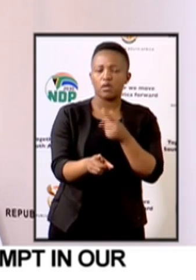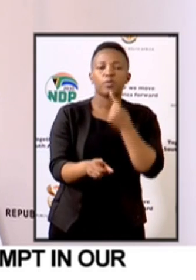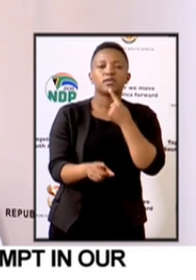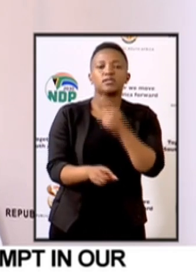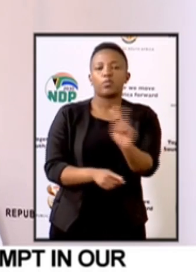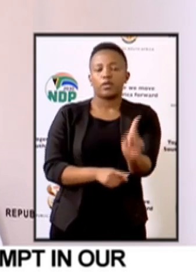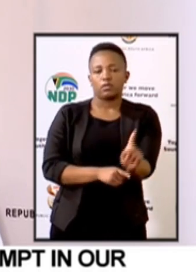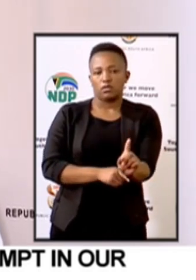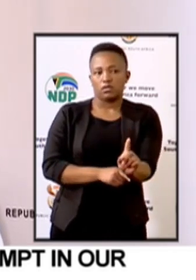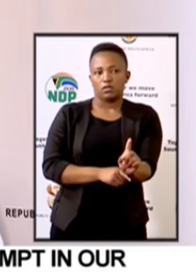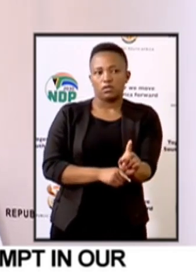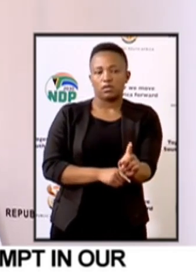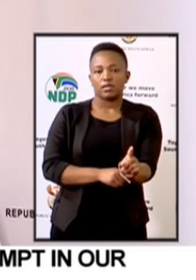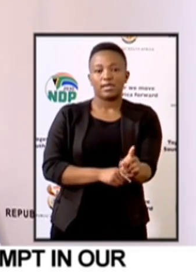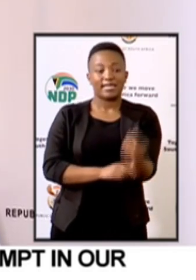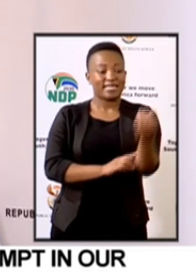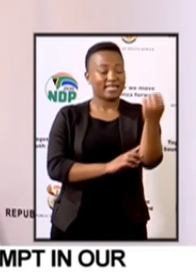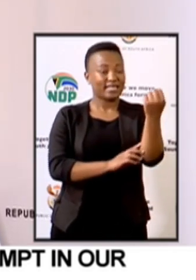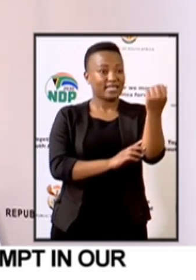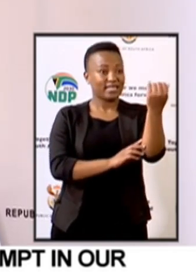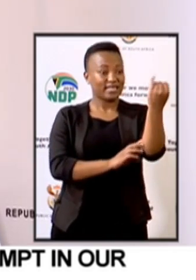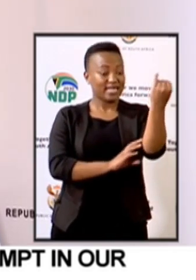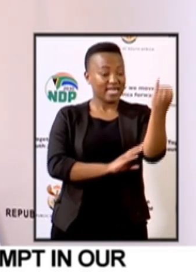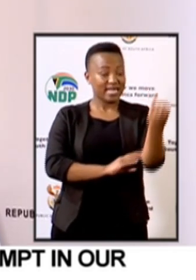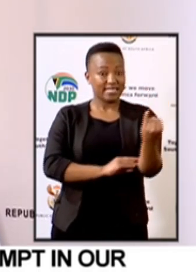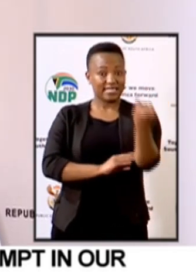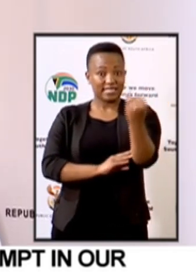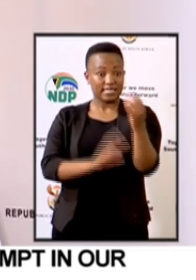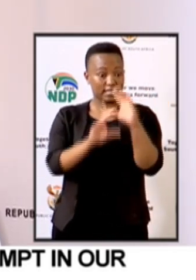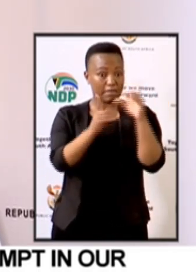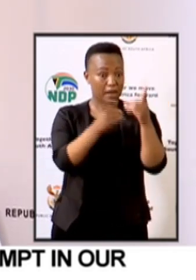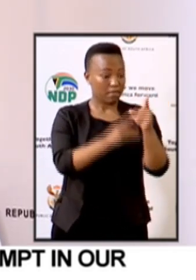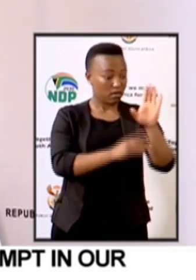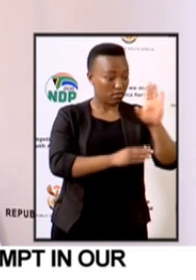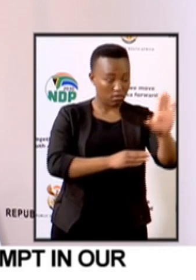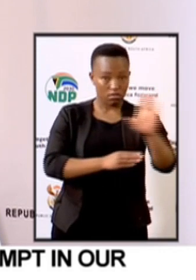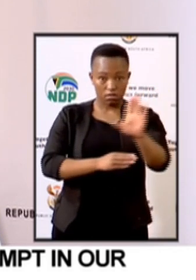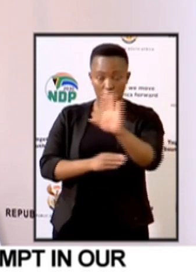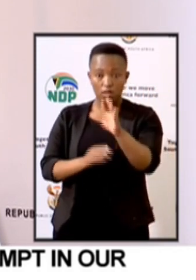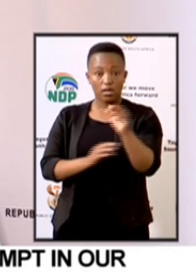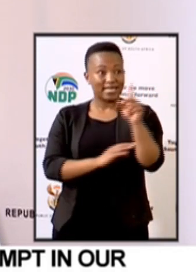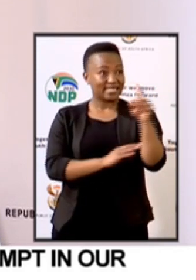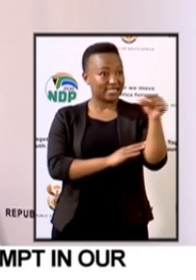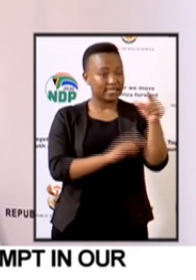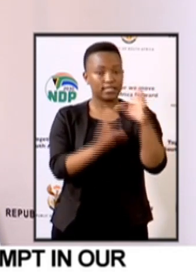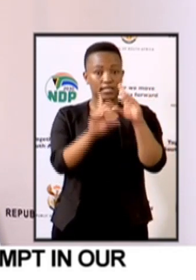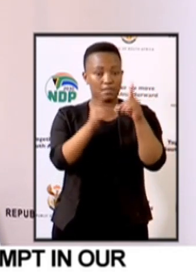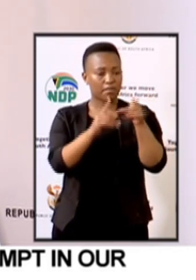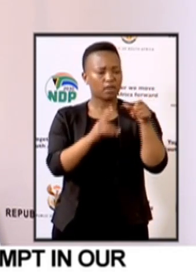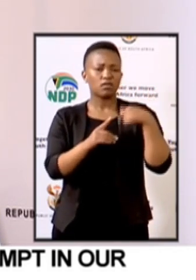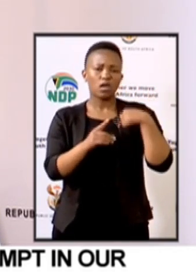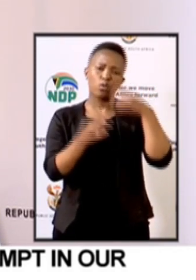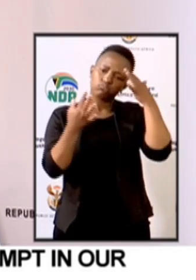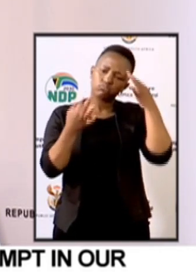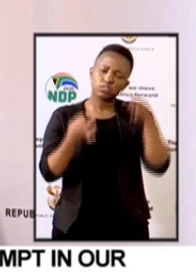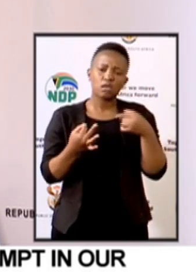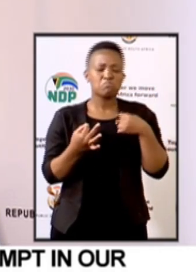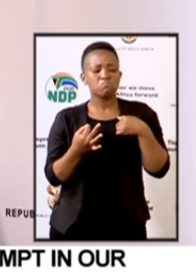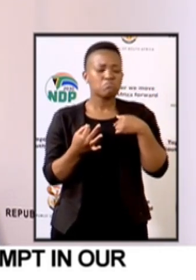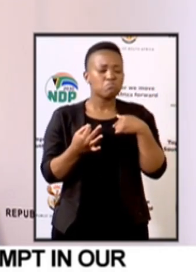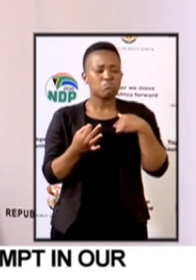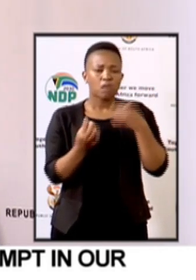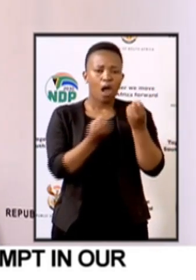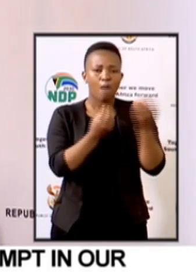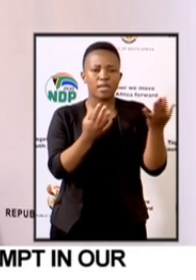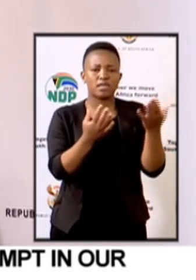in each and every department, DGs and HODs must determine the number of essential workers.